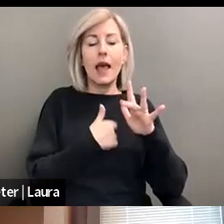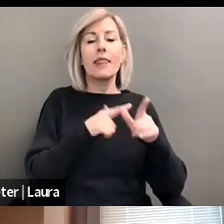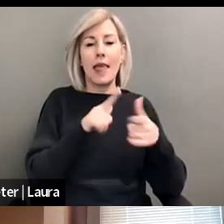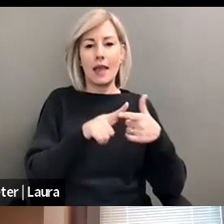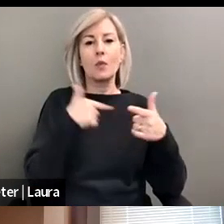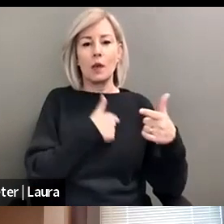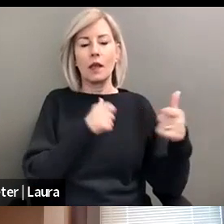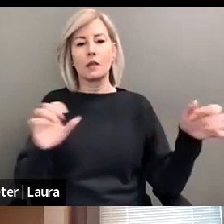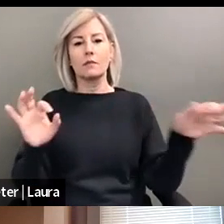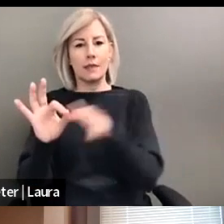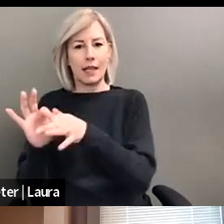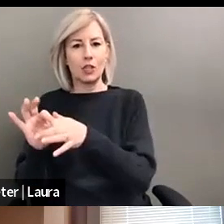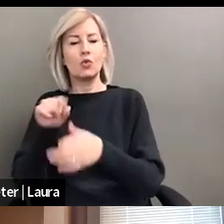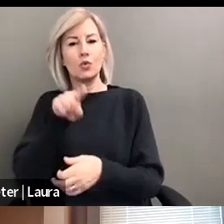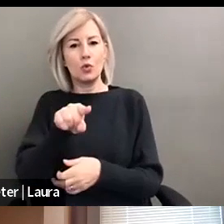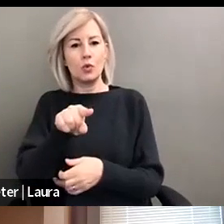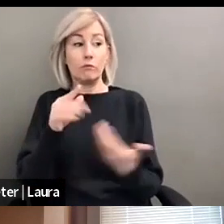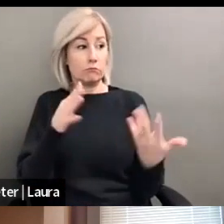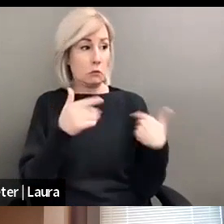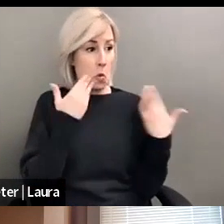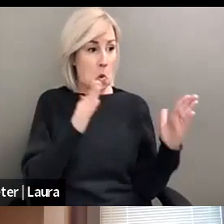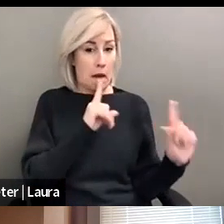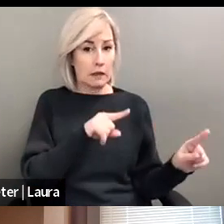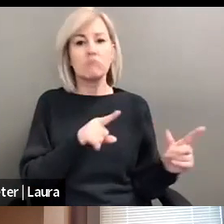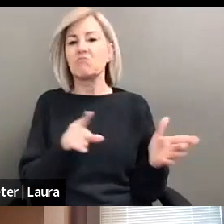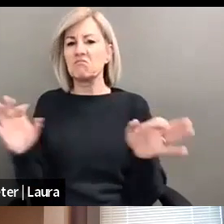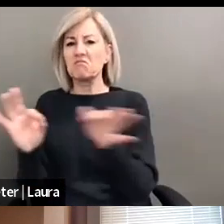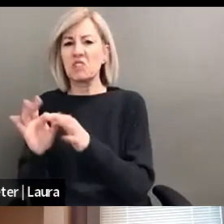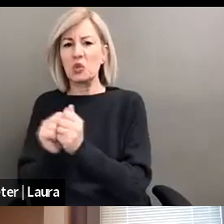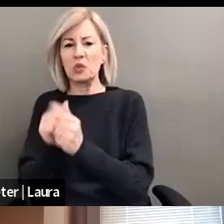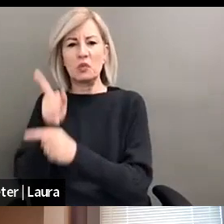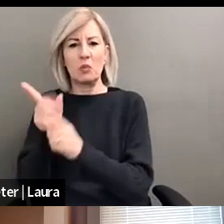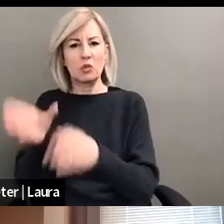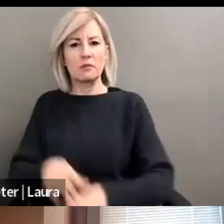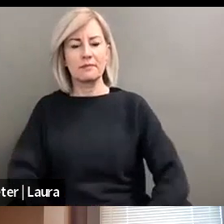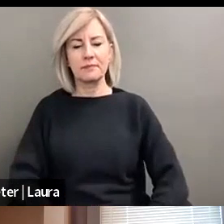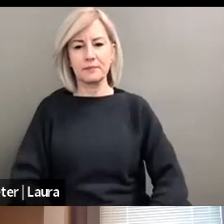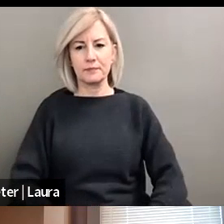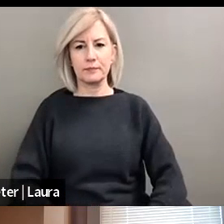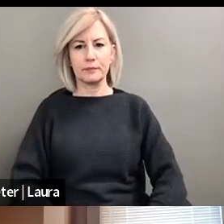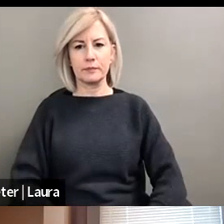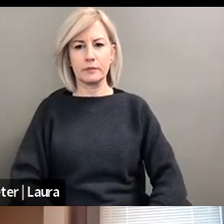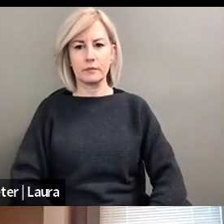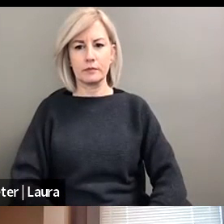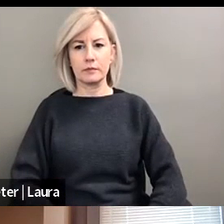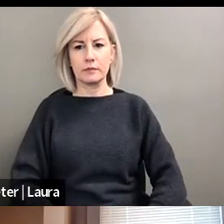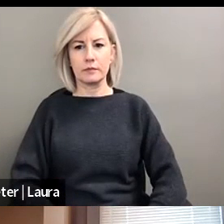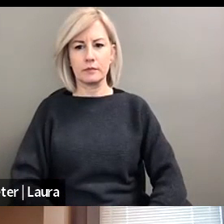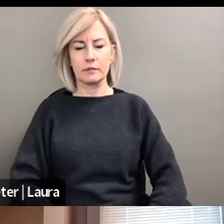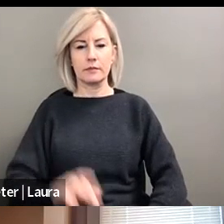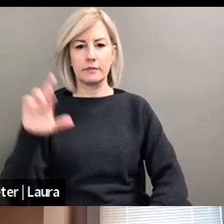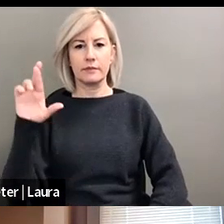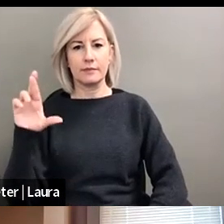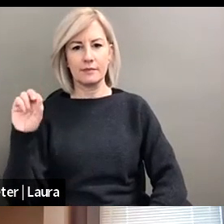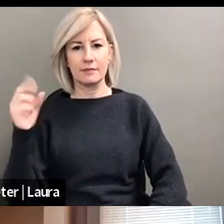to the person who, if we don't know the answer, we can get you to the person who does. Well, and we